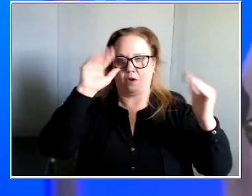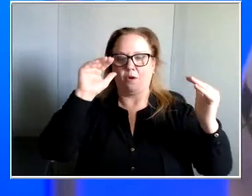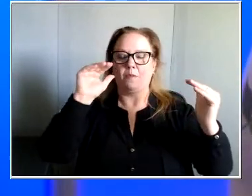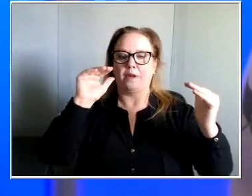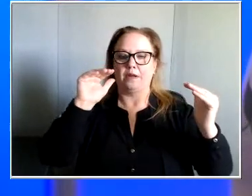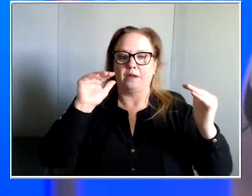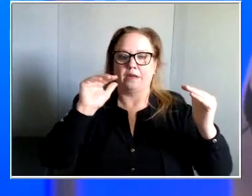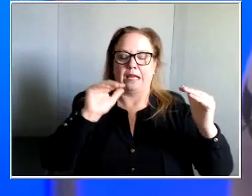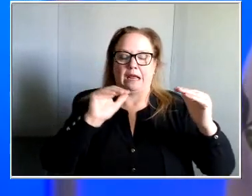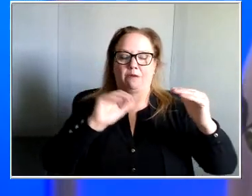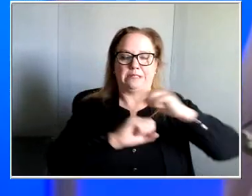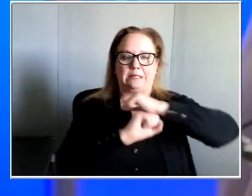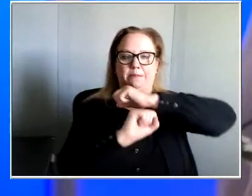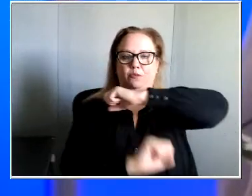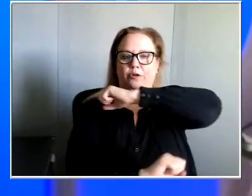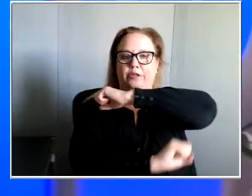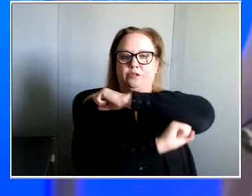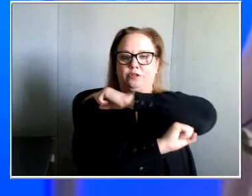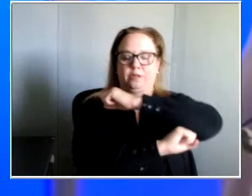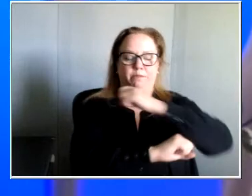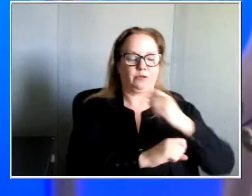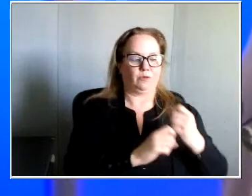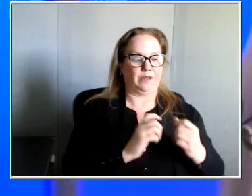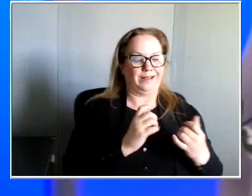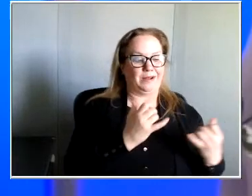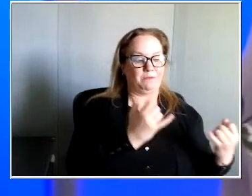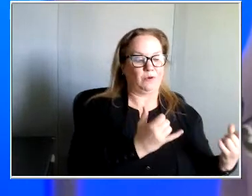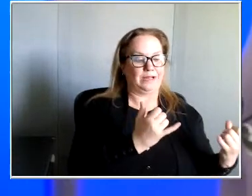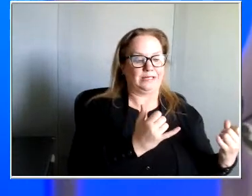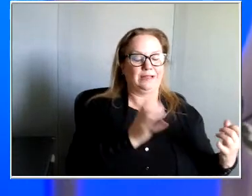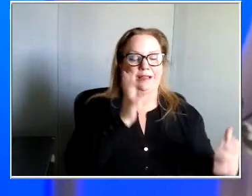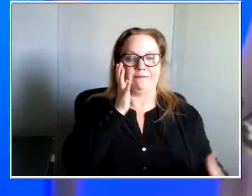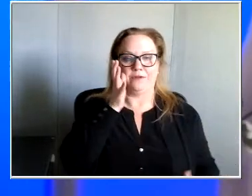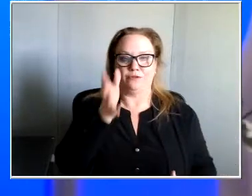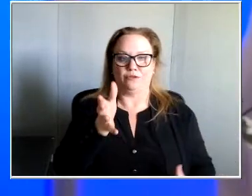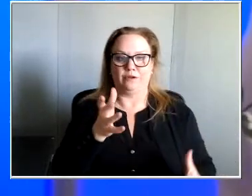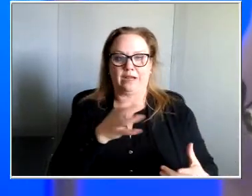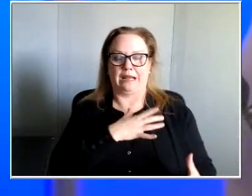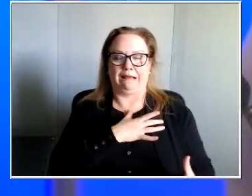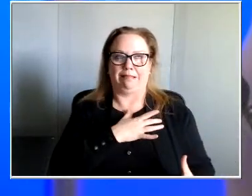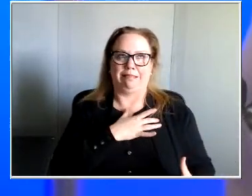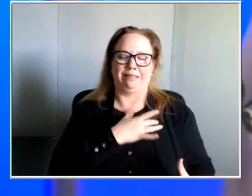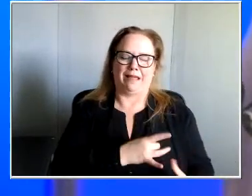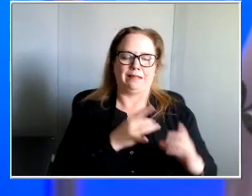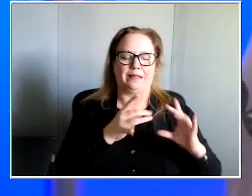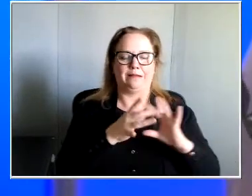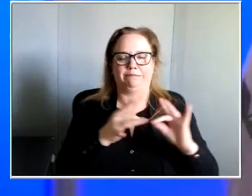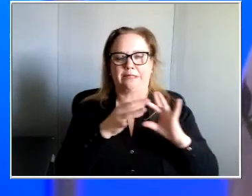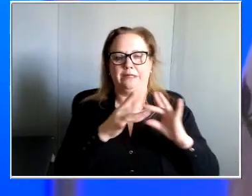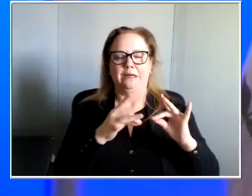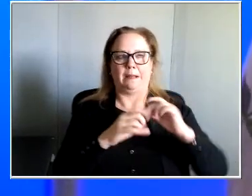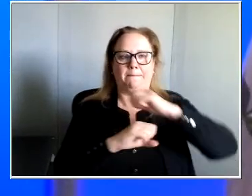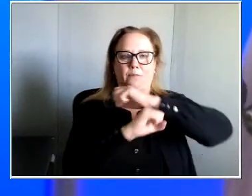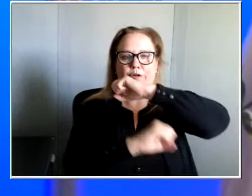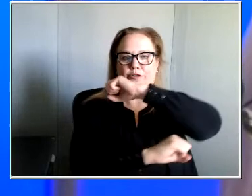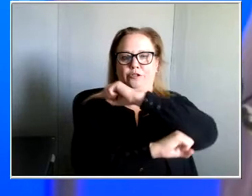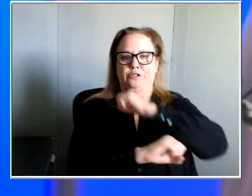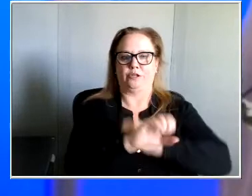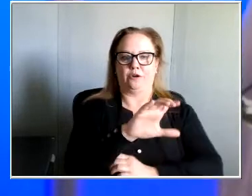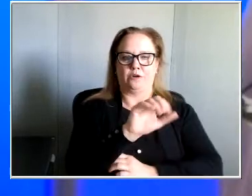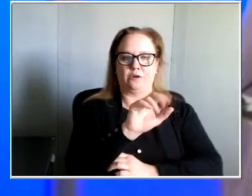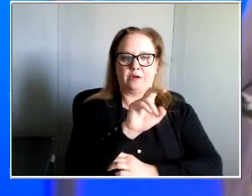bridge between present and future, and I love that analogy because I think that really meets cancer patients where they're at.